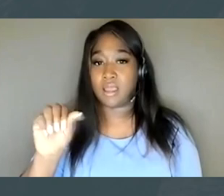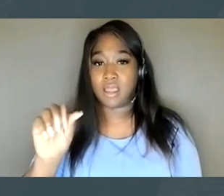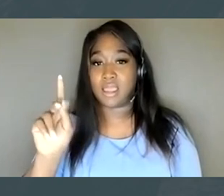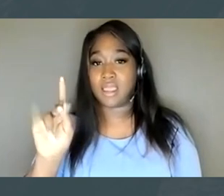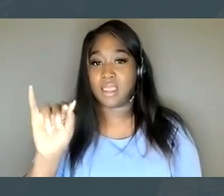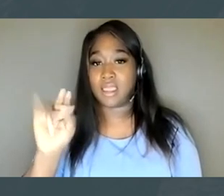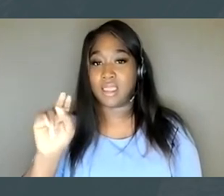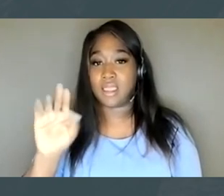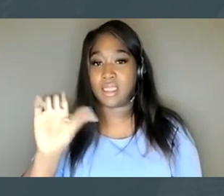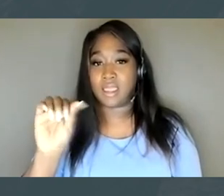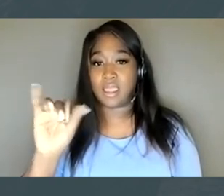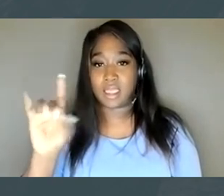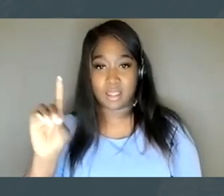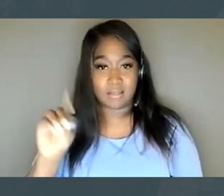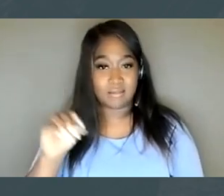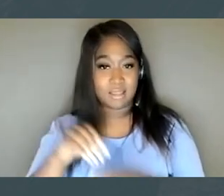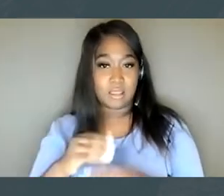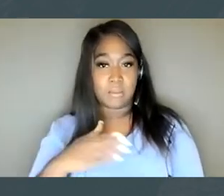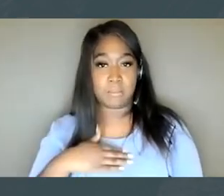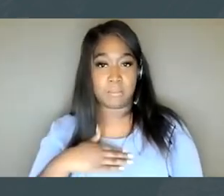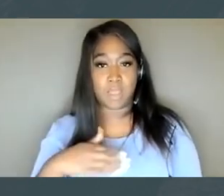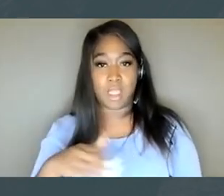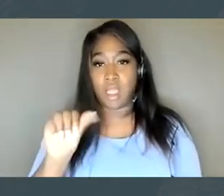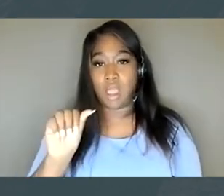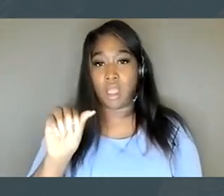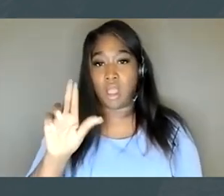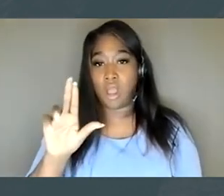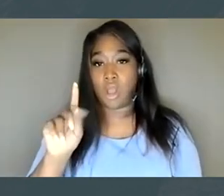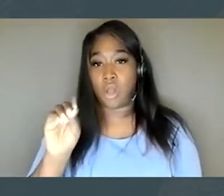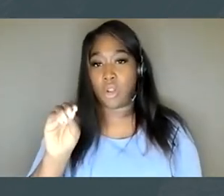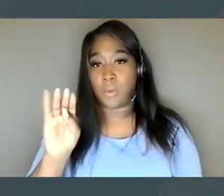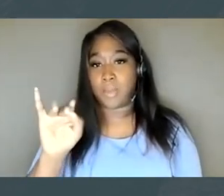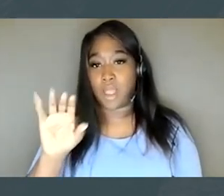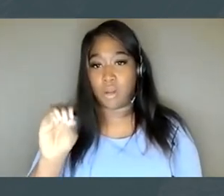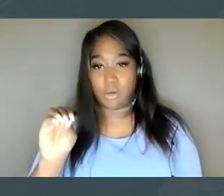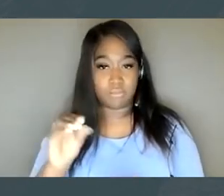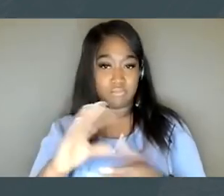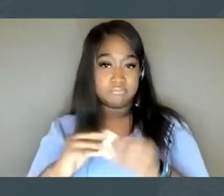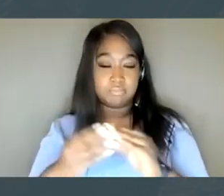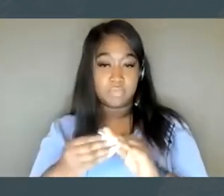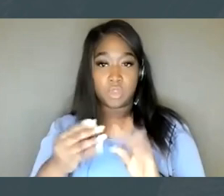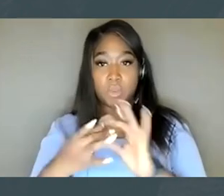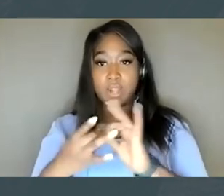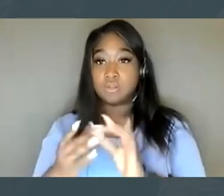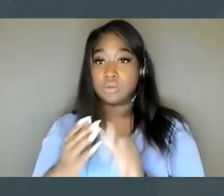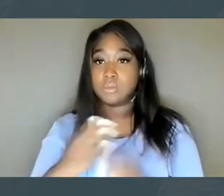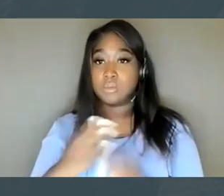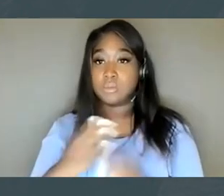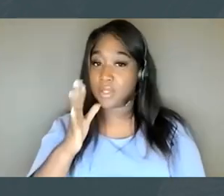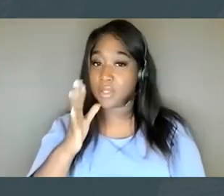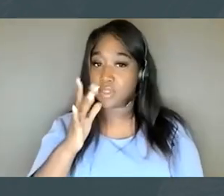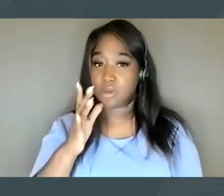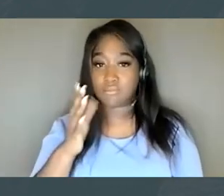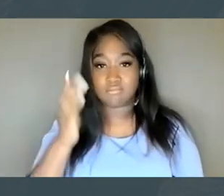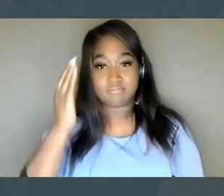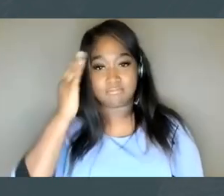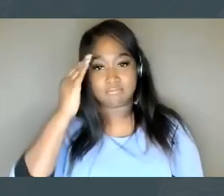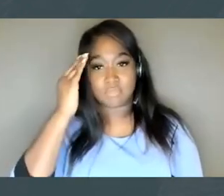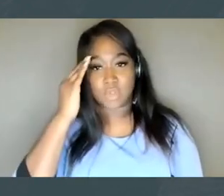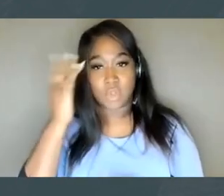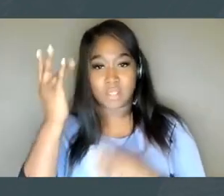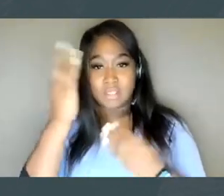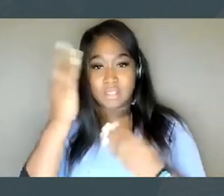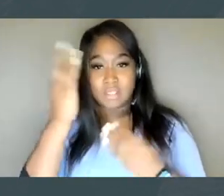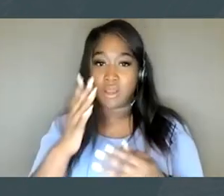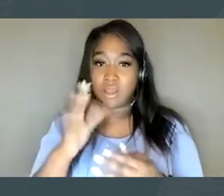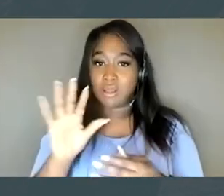you know, really thinking about, you know, loss in the wake of the Atlantic slave trade and slavery, as well